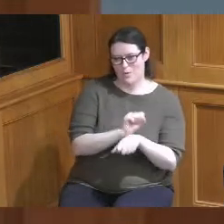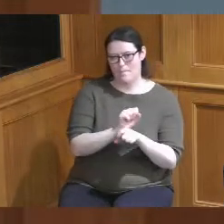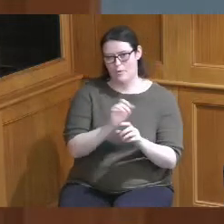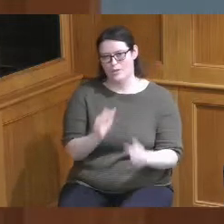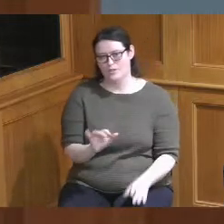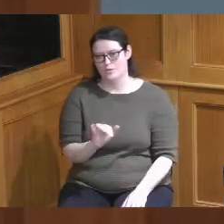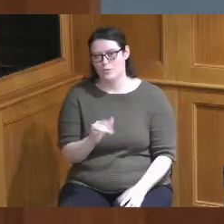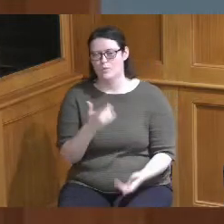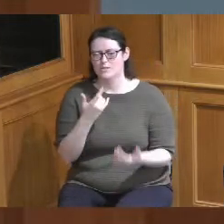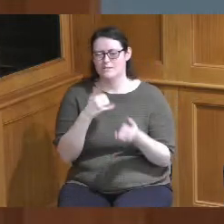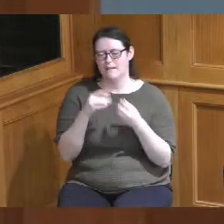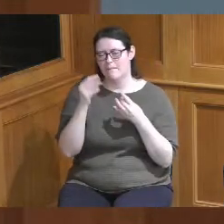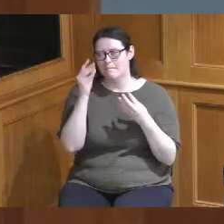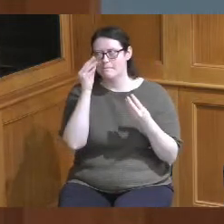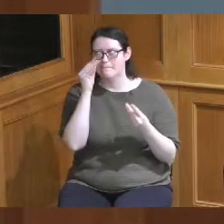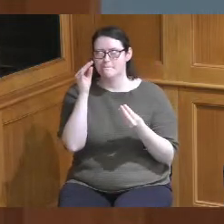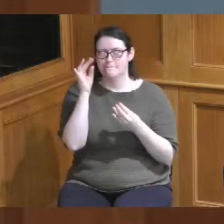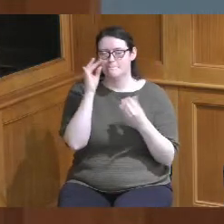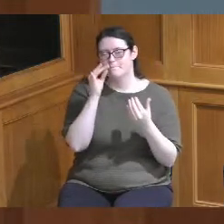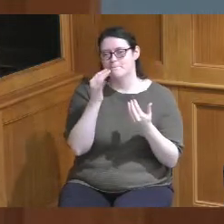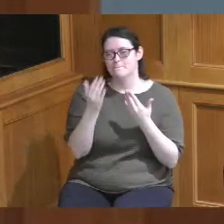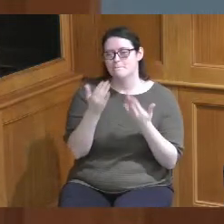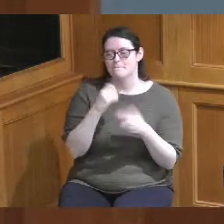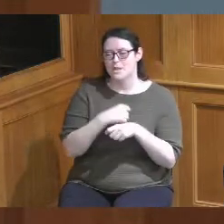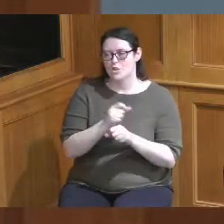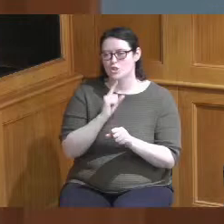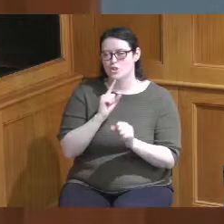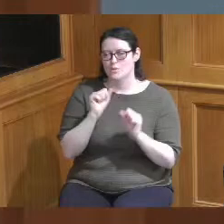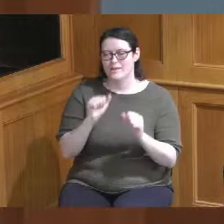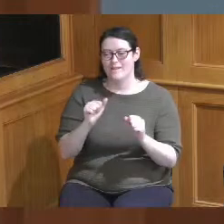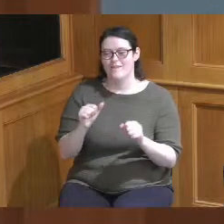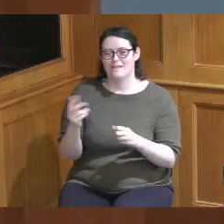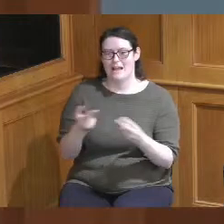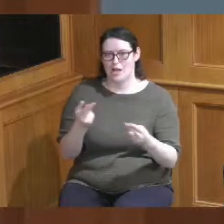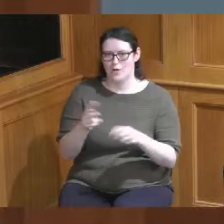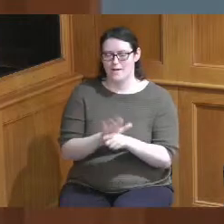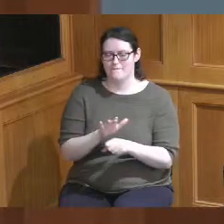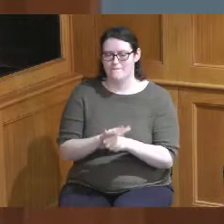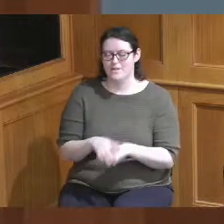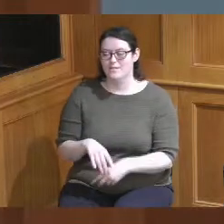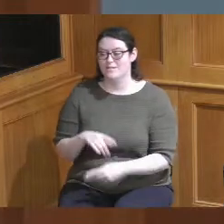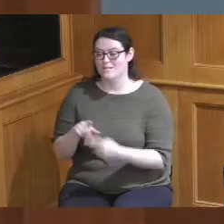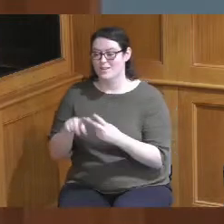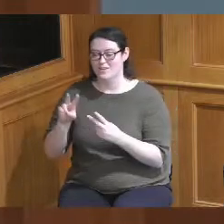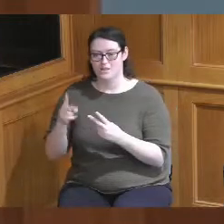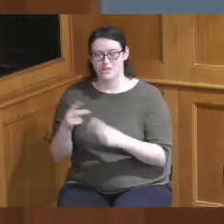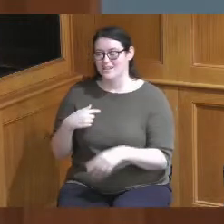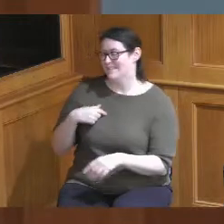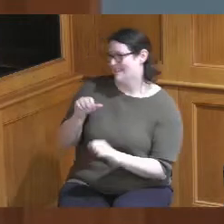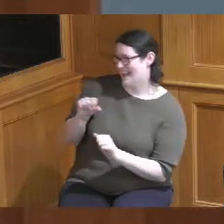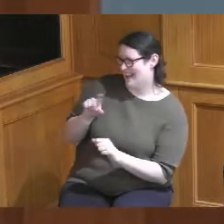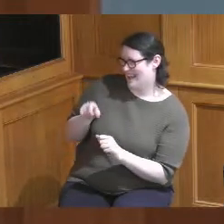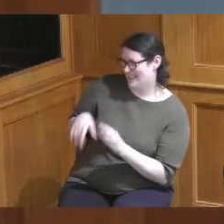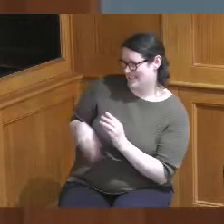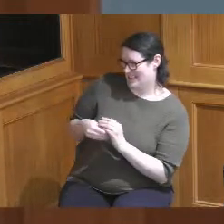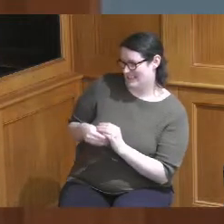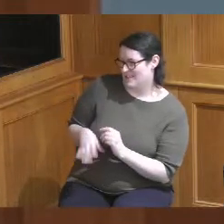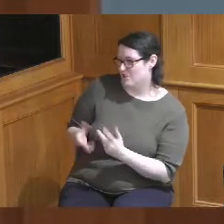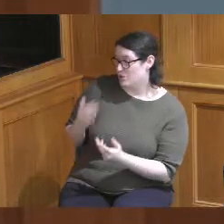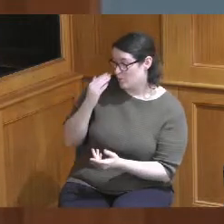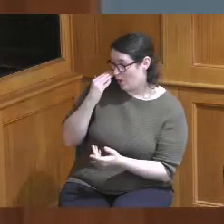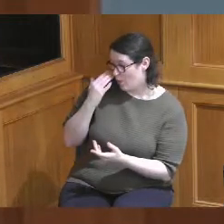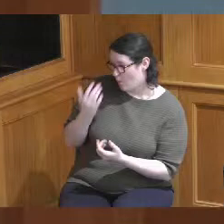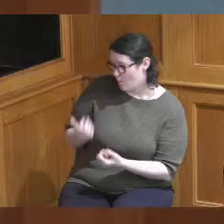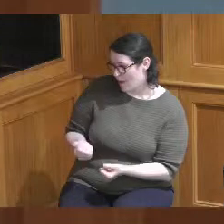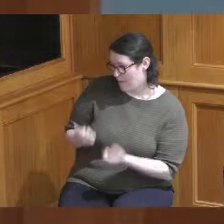some ideas for making sure that we can fill those vacancies. And then the second question had to do with the, Can I ask you, sure. Do you know what the vacancy